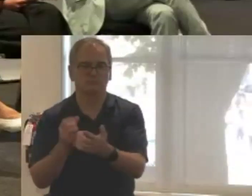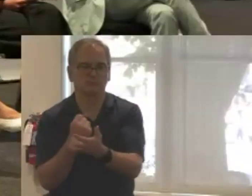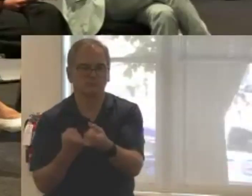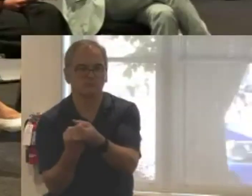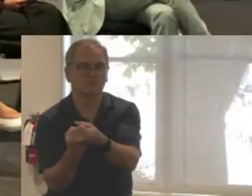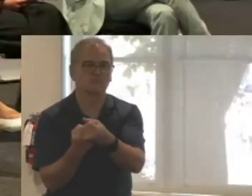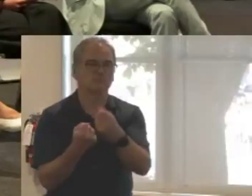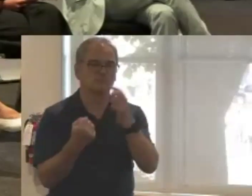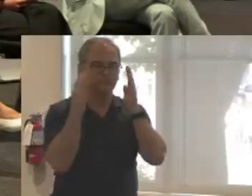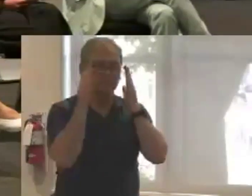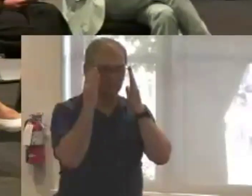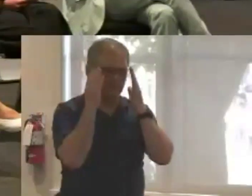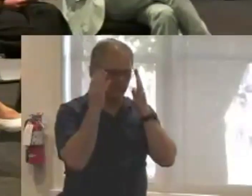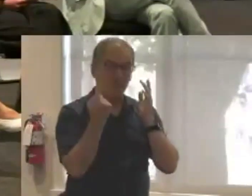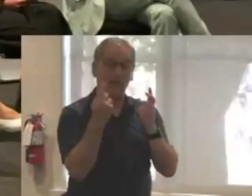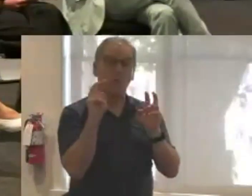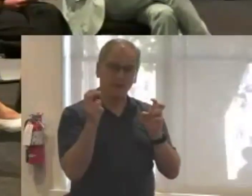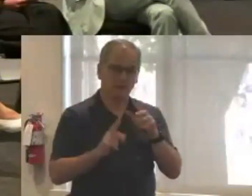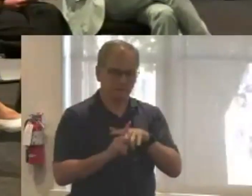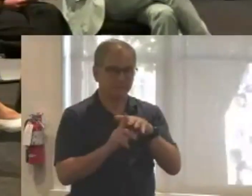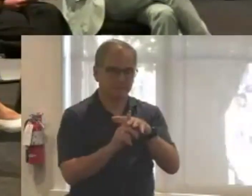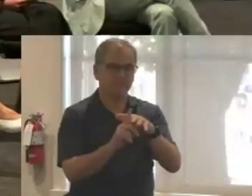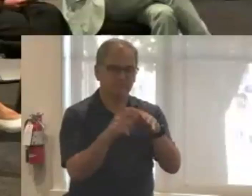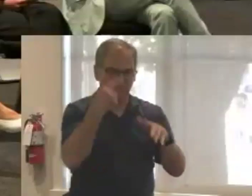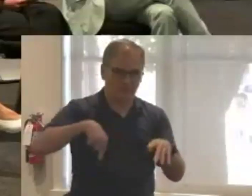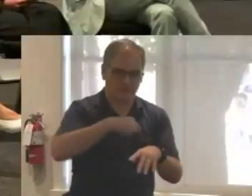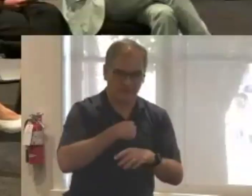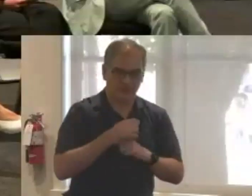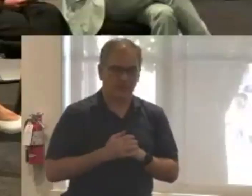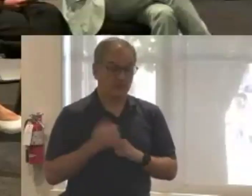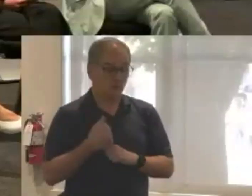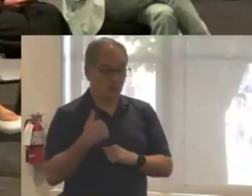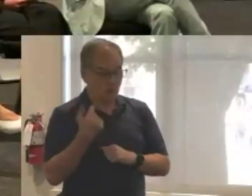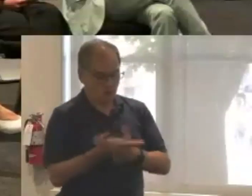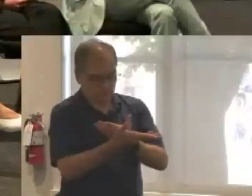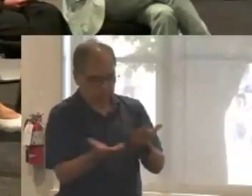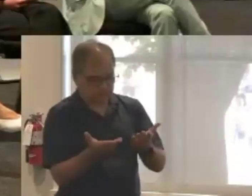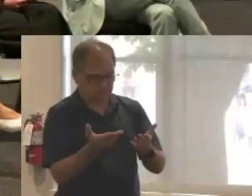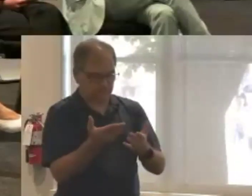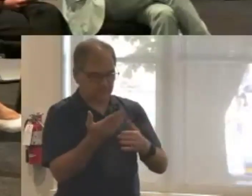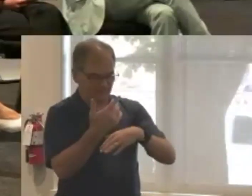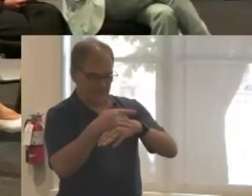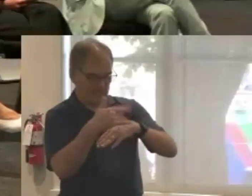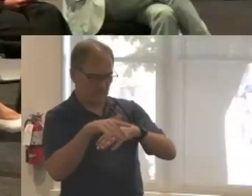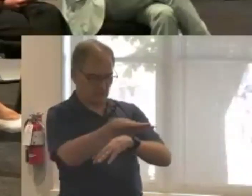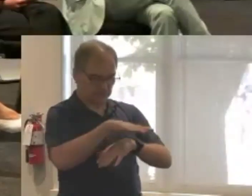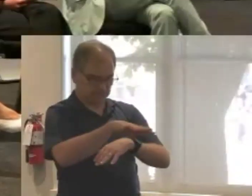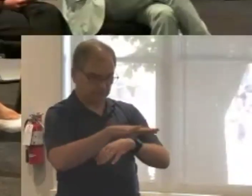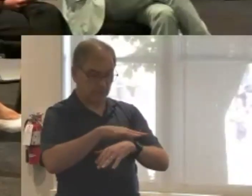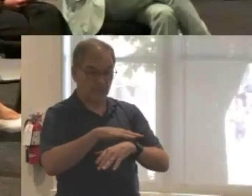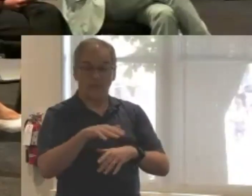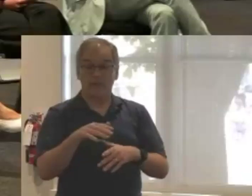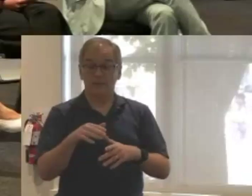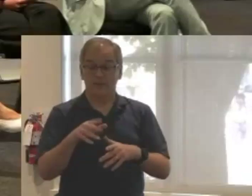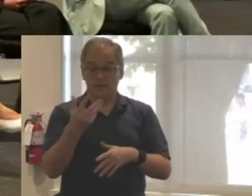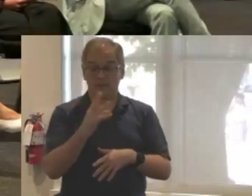to create the kind of the platform where, queer and trans newcomer youth voices can be prioritized,